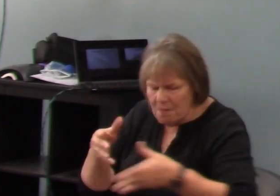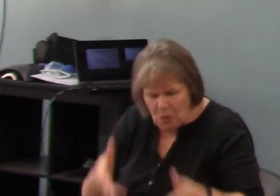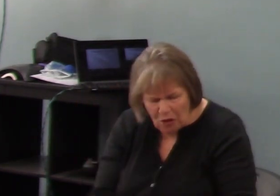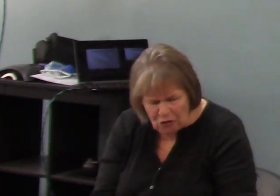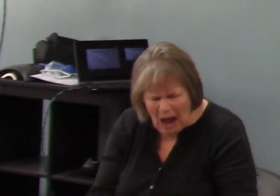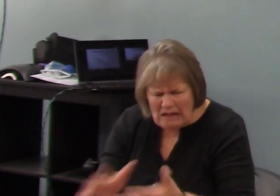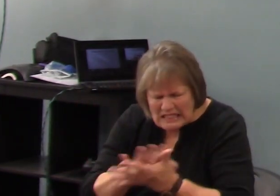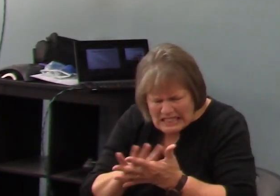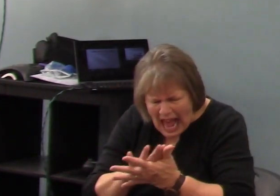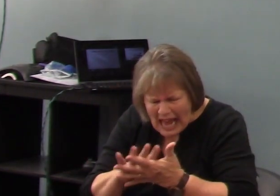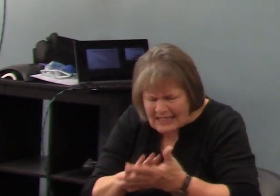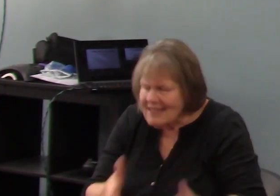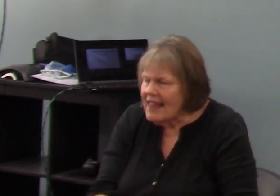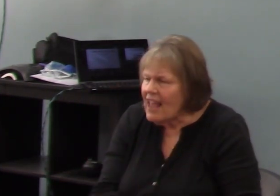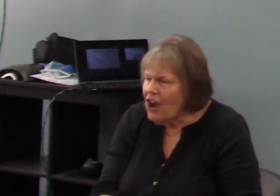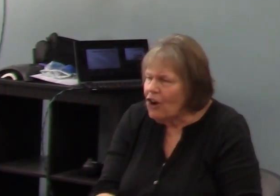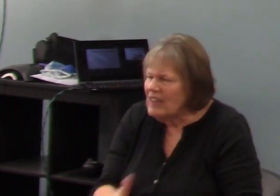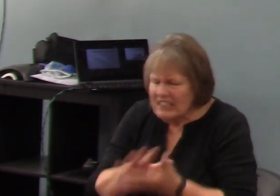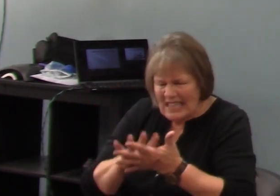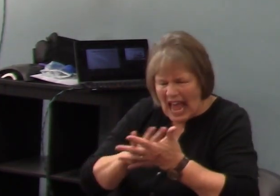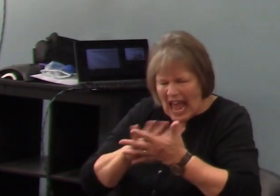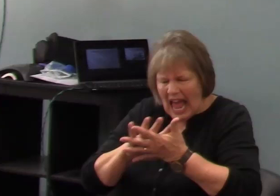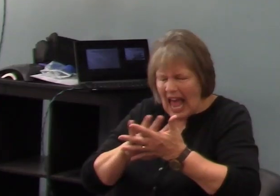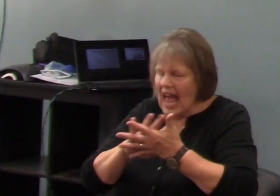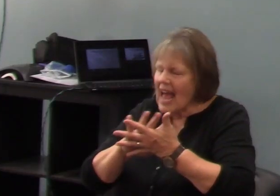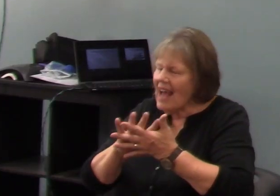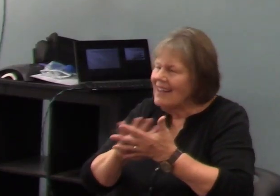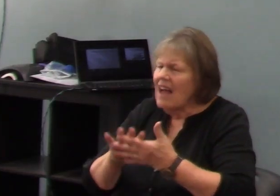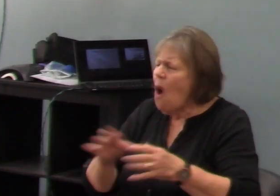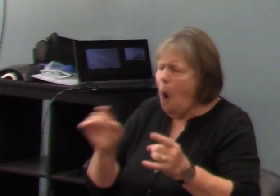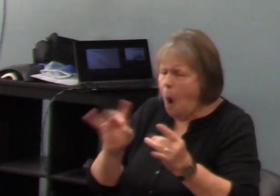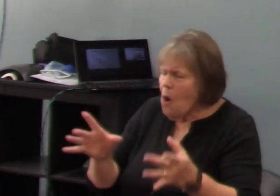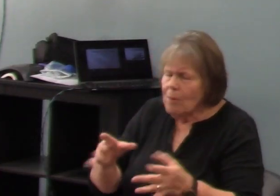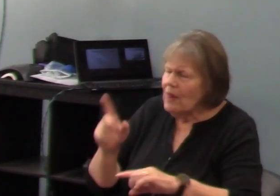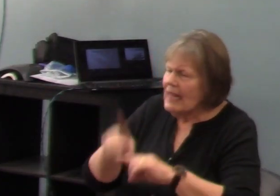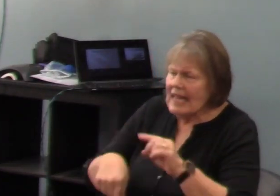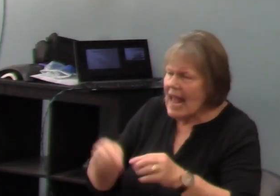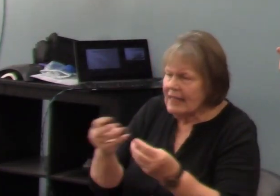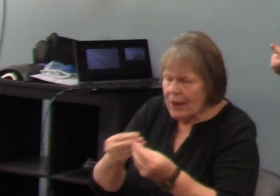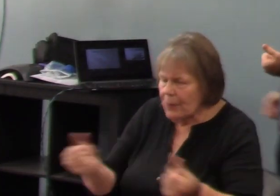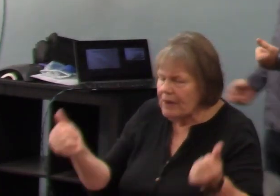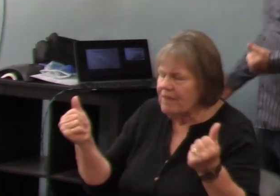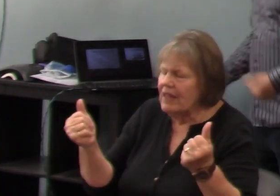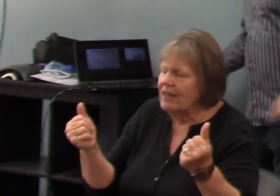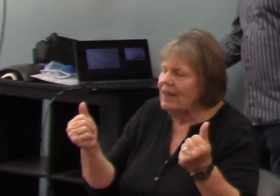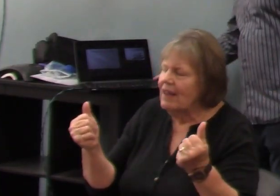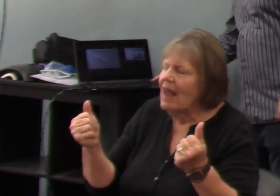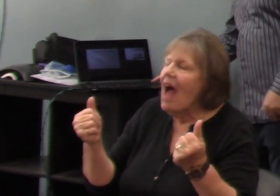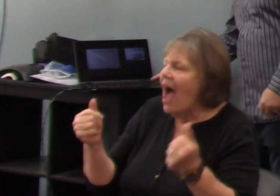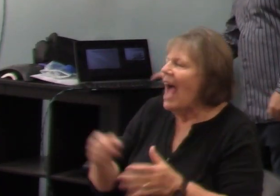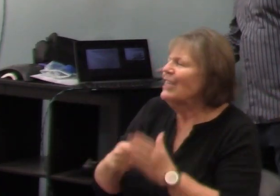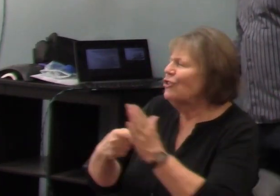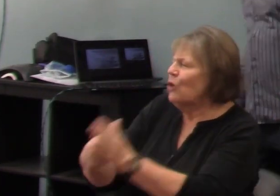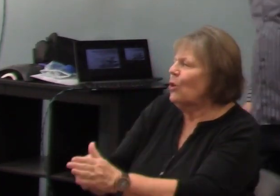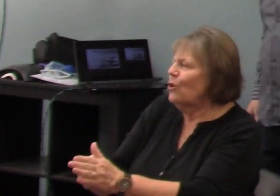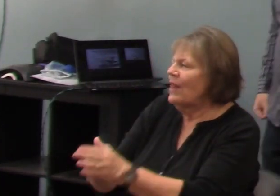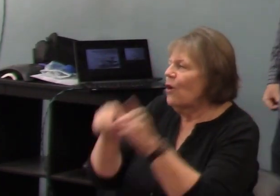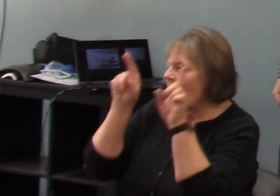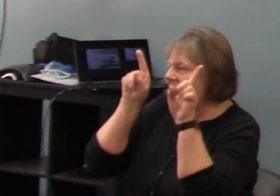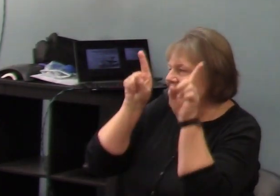there. What is this static? This is horrible. What the heck is going on? I can show you their antenna. It was pretty cool